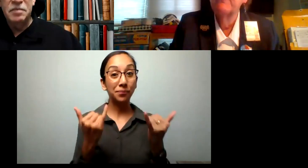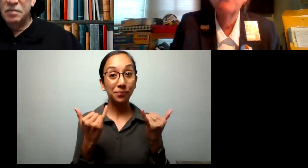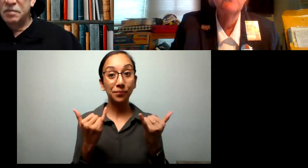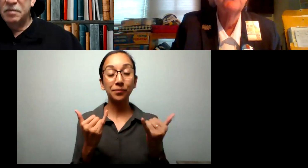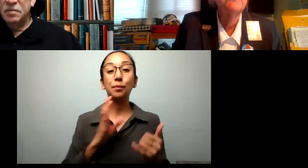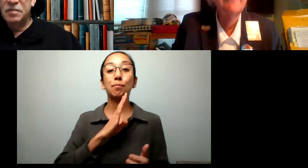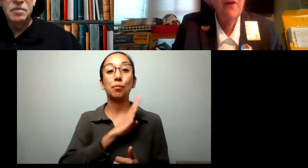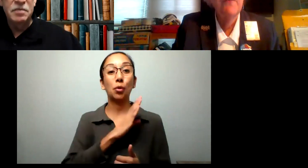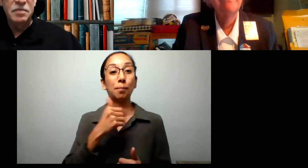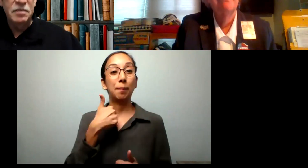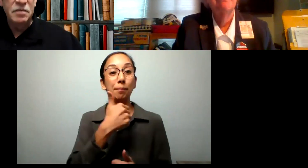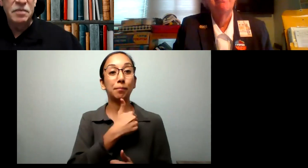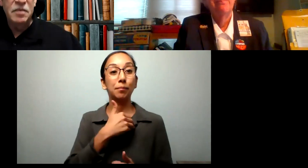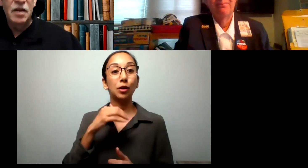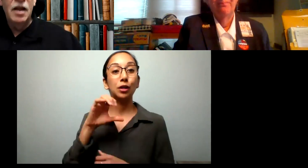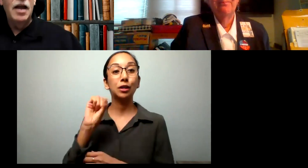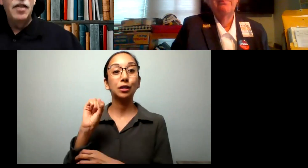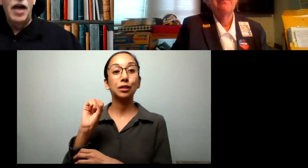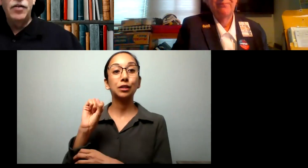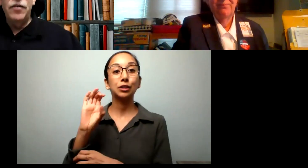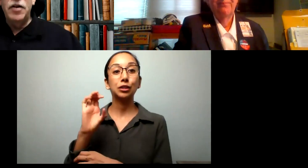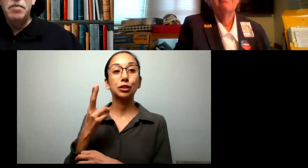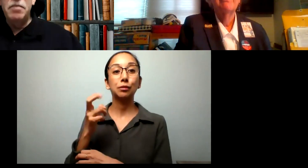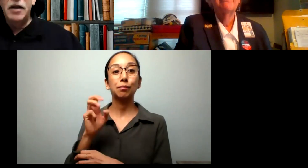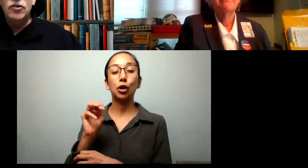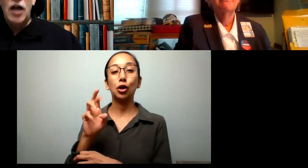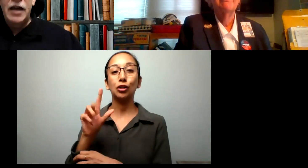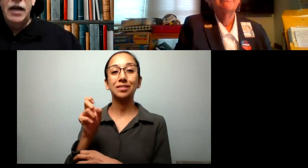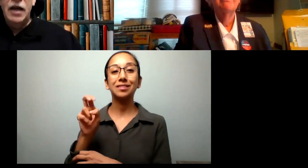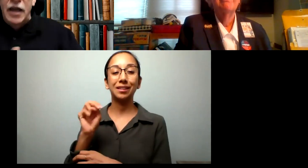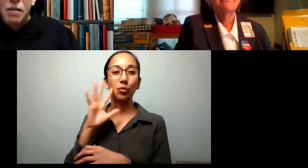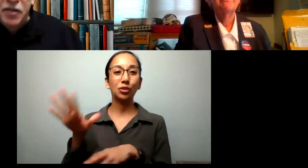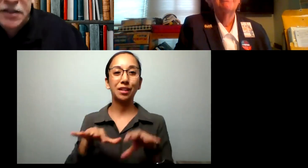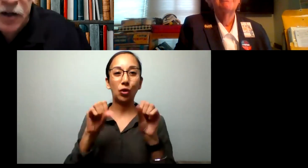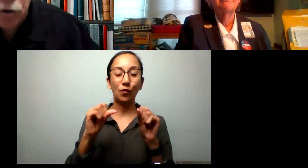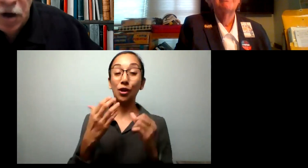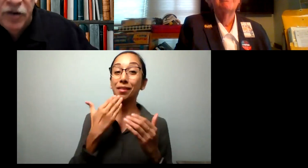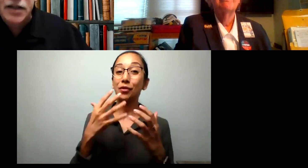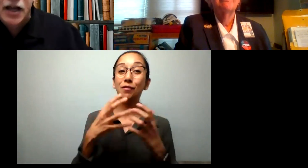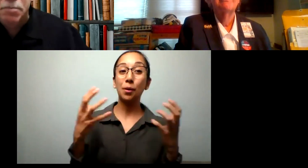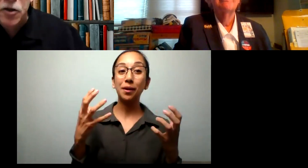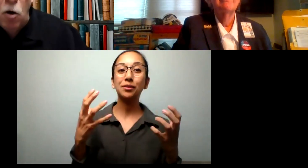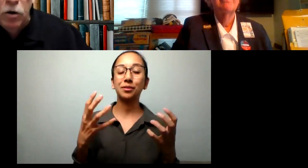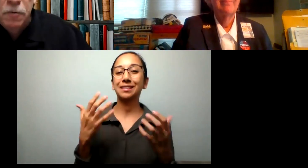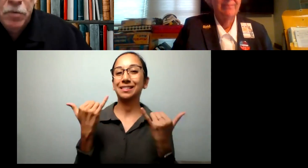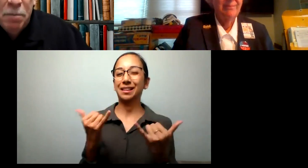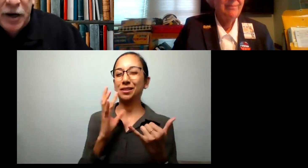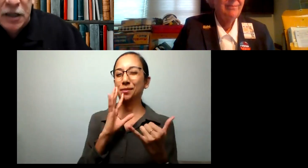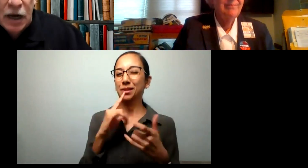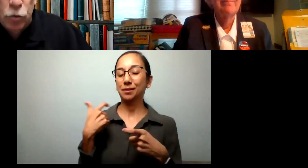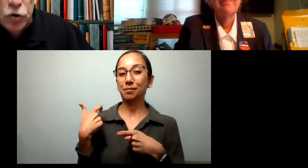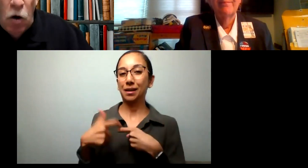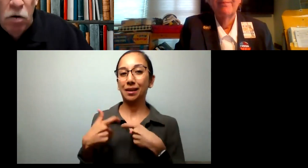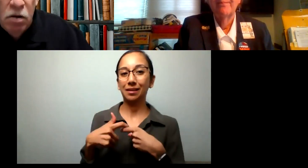Member Schmerelson will take over. Thank you very much, Jackie. Déjeme decir otra vez en español,